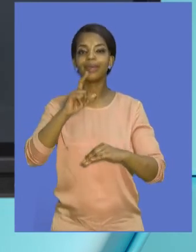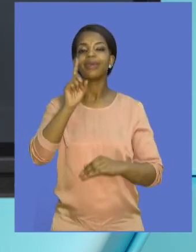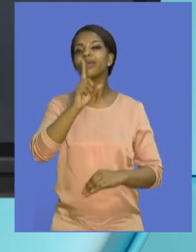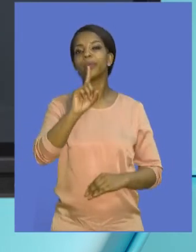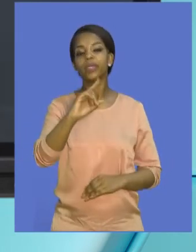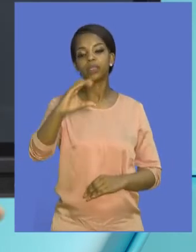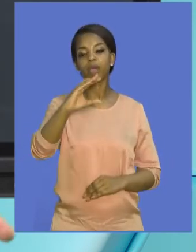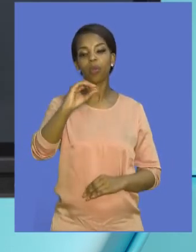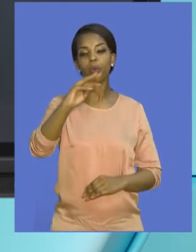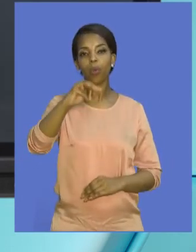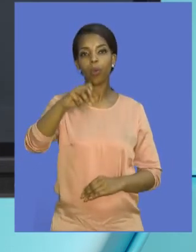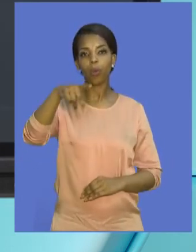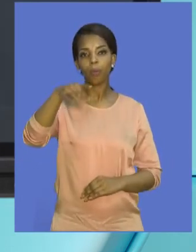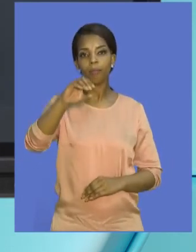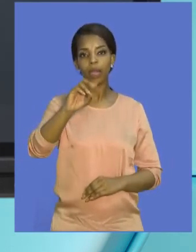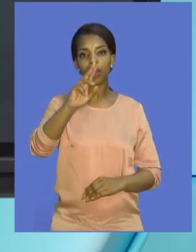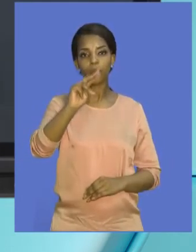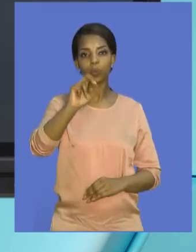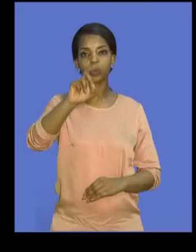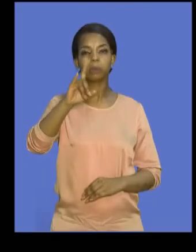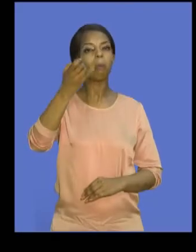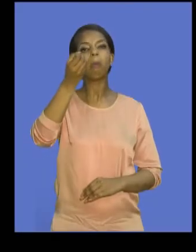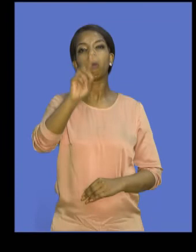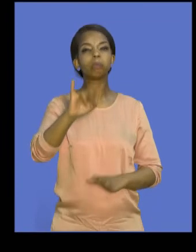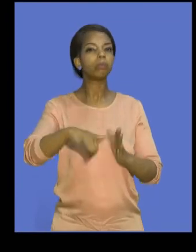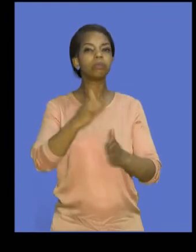growth or no growth for that matter.